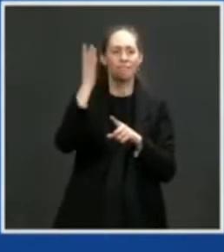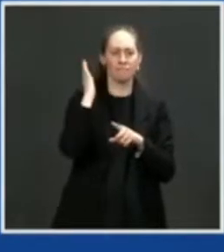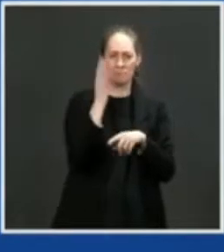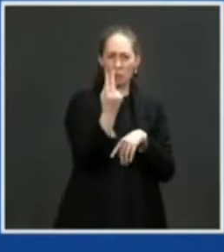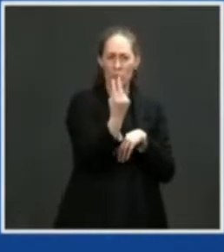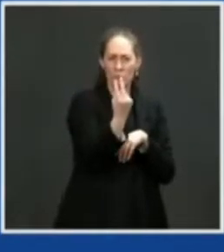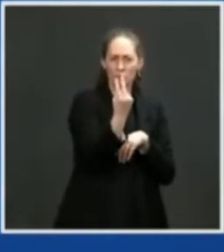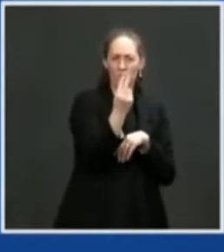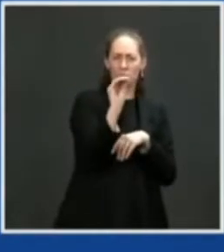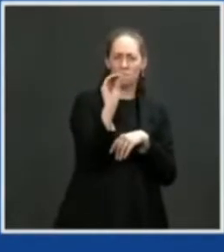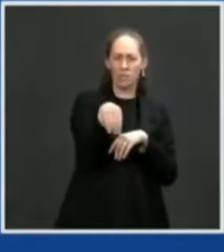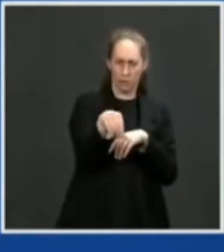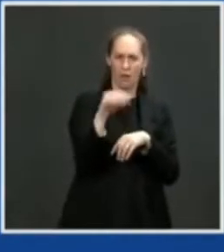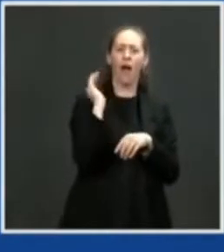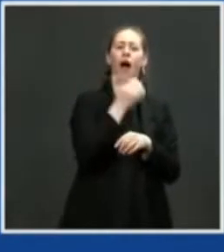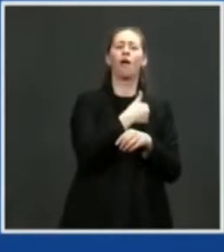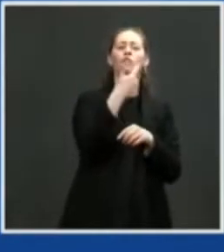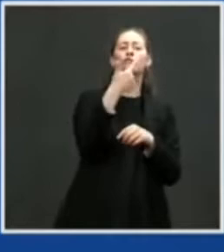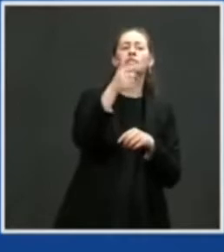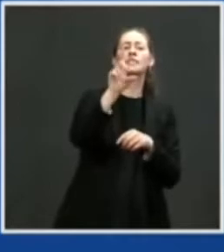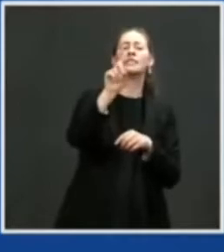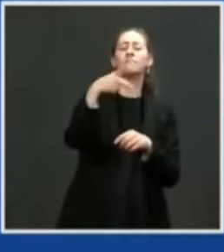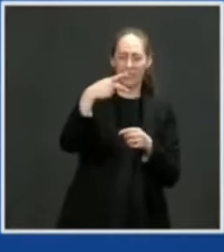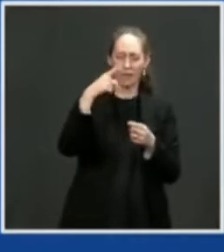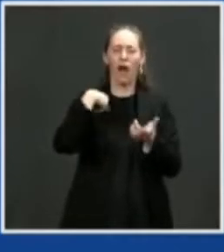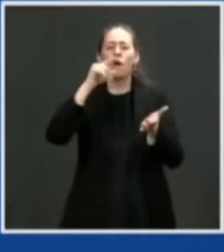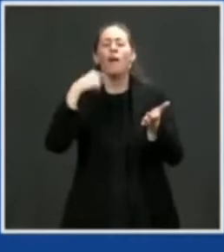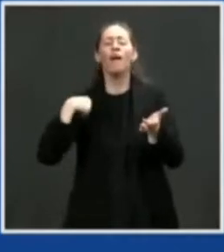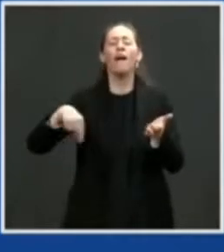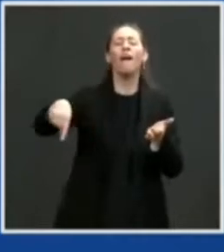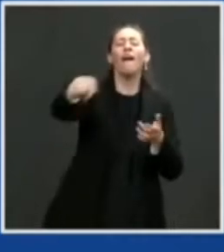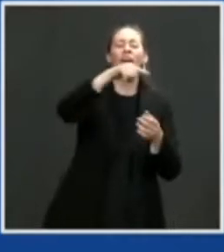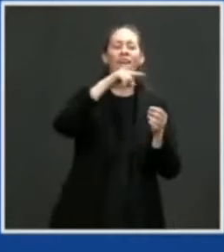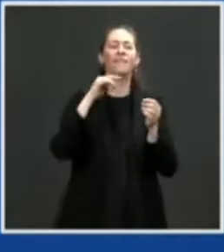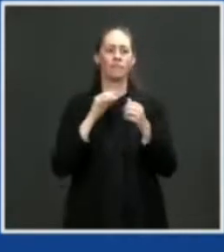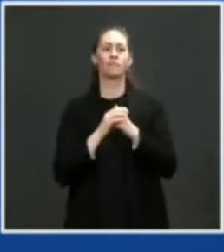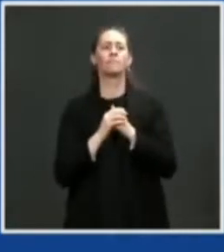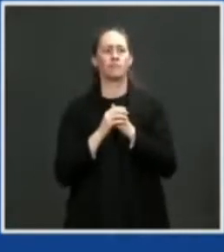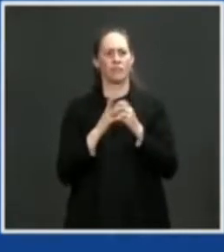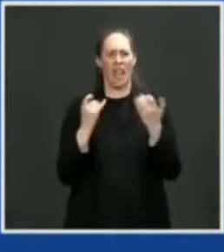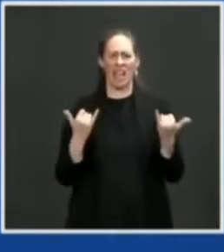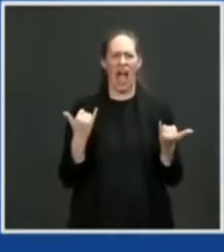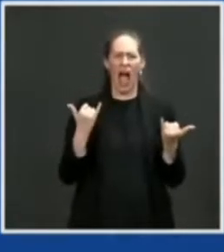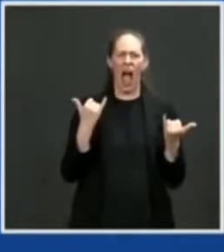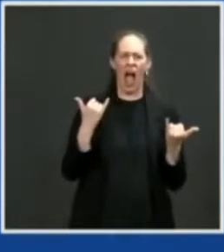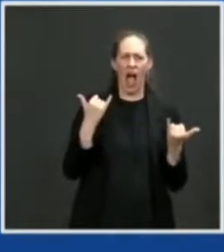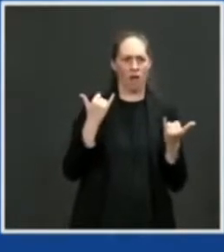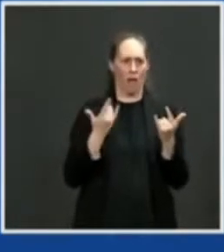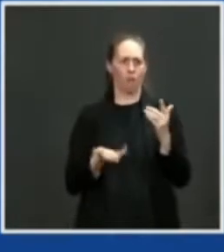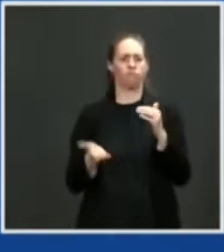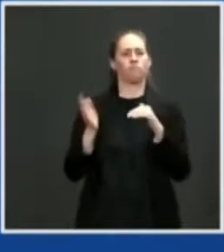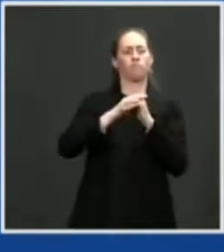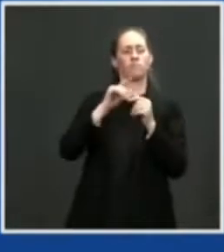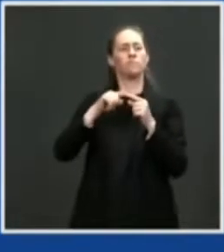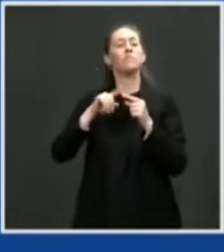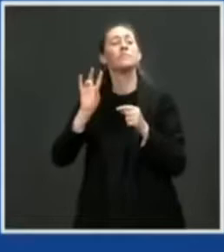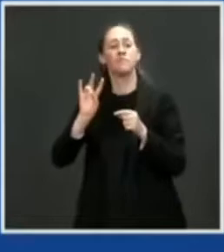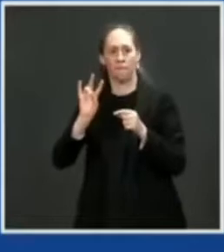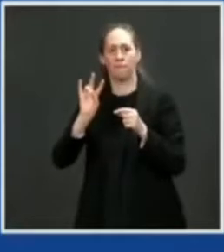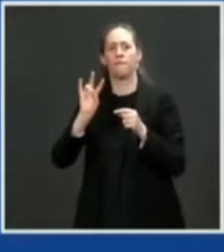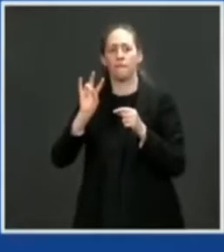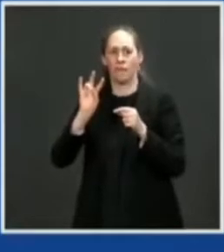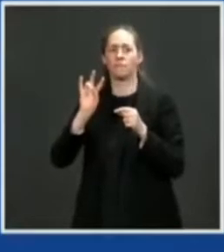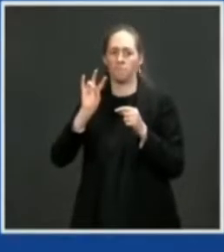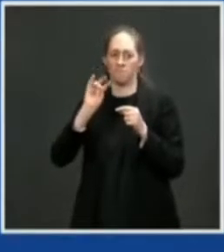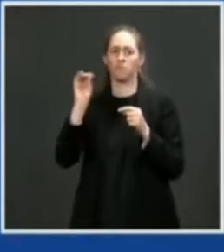research and investment in science. That was the 1860s. Today, it's 0.7%. I'm going to change that. We're